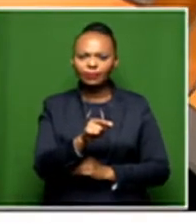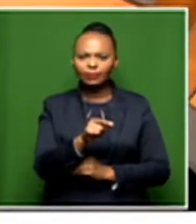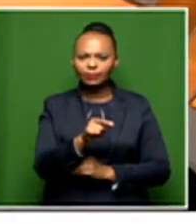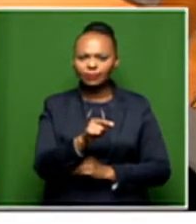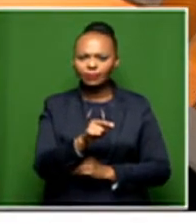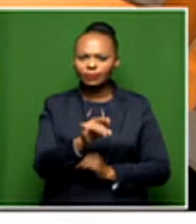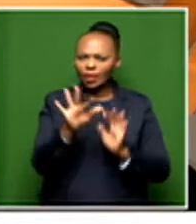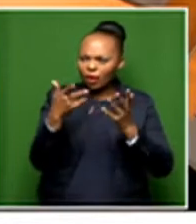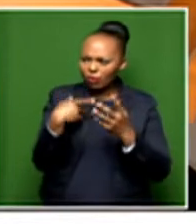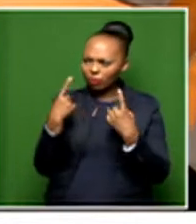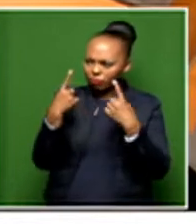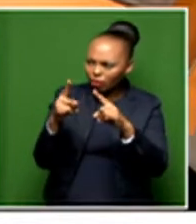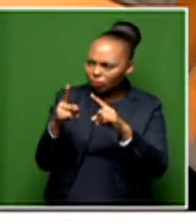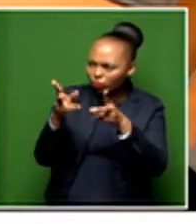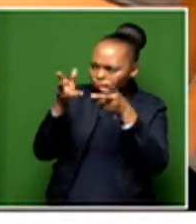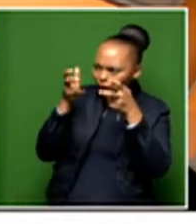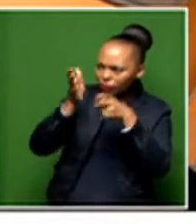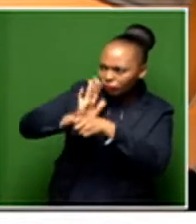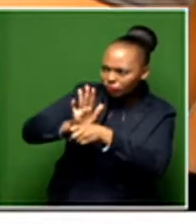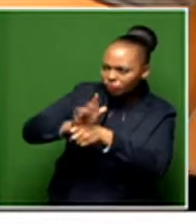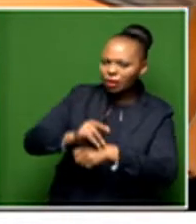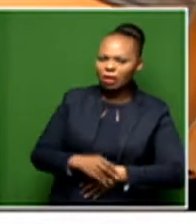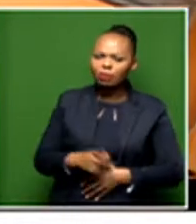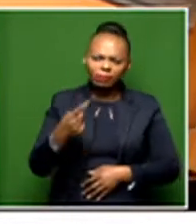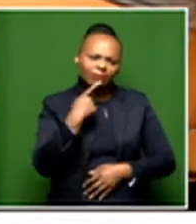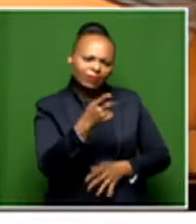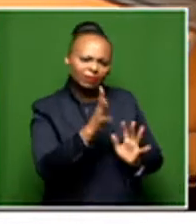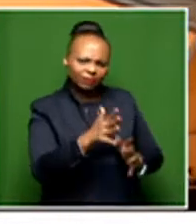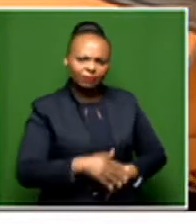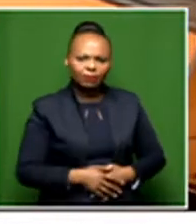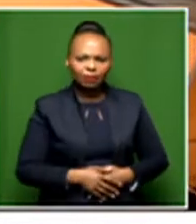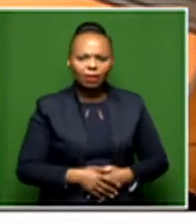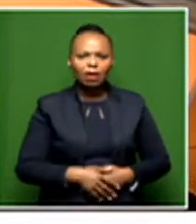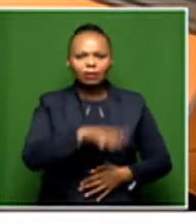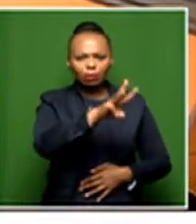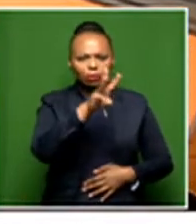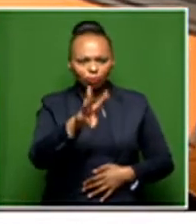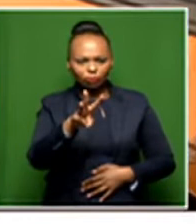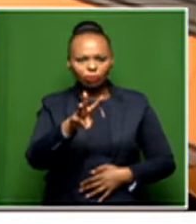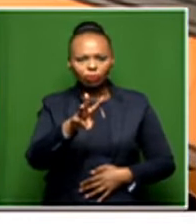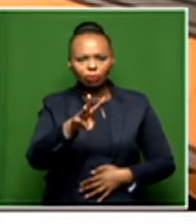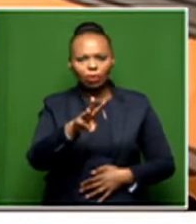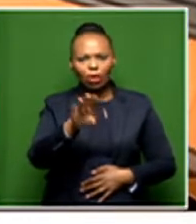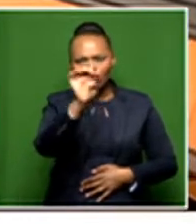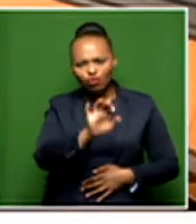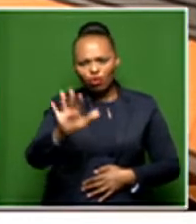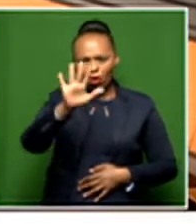some of these films? Yes, as I say, you would just go to the website. It's